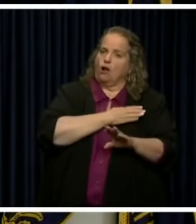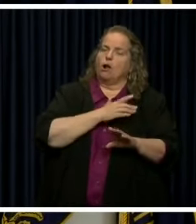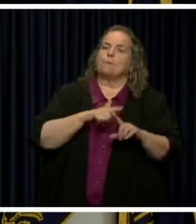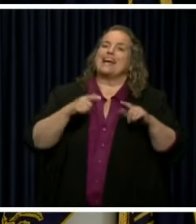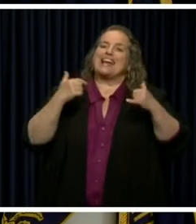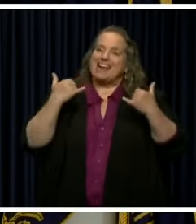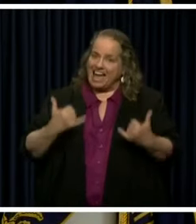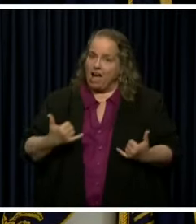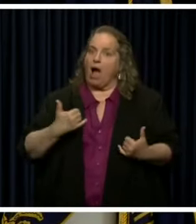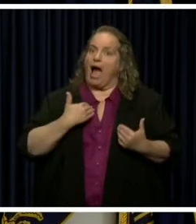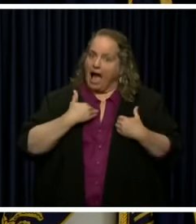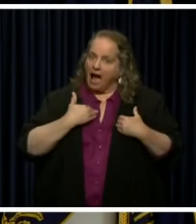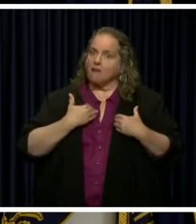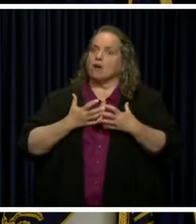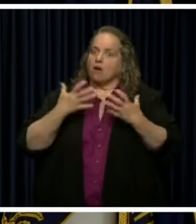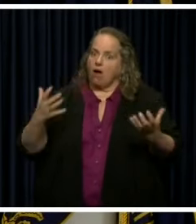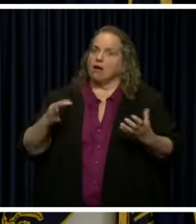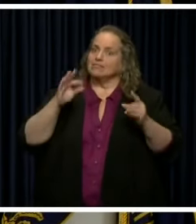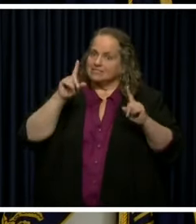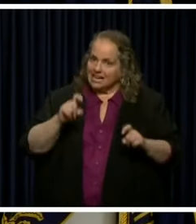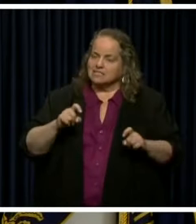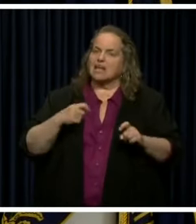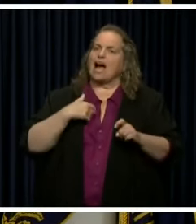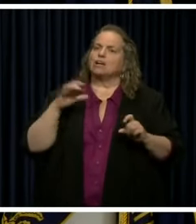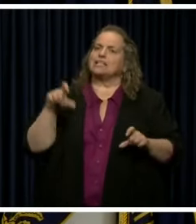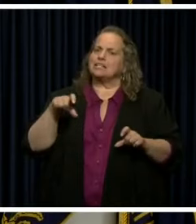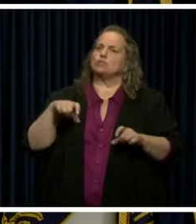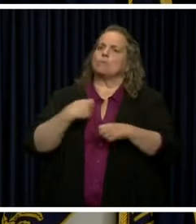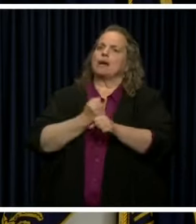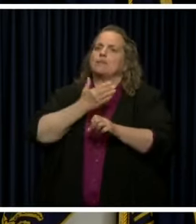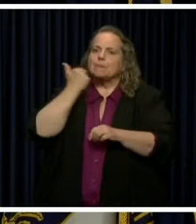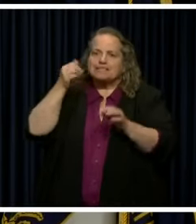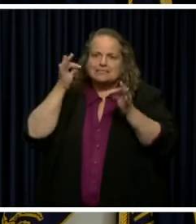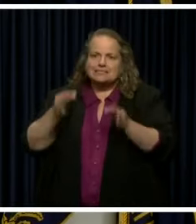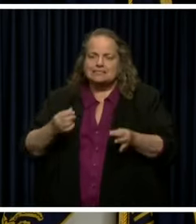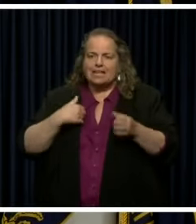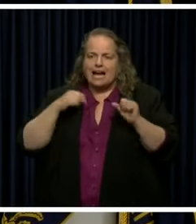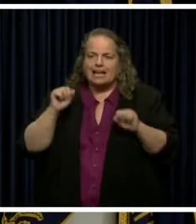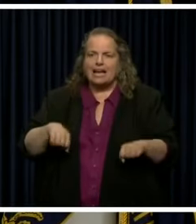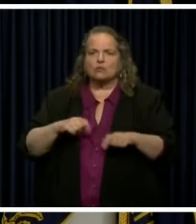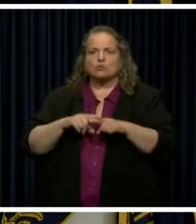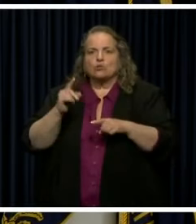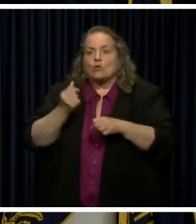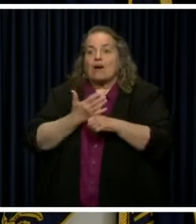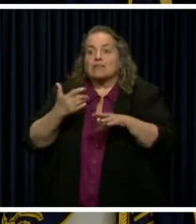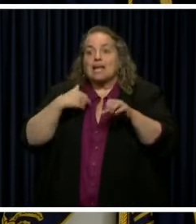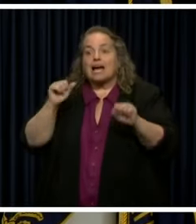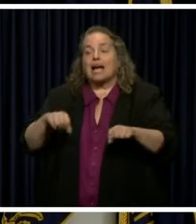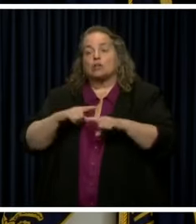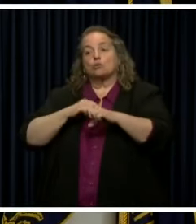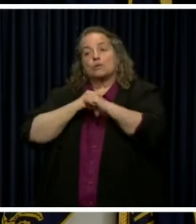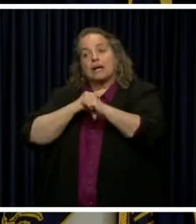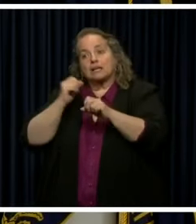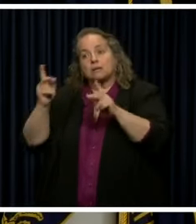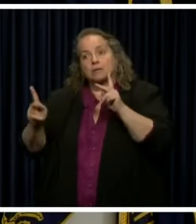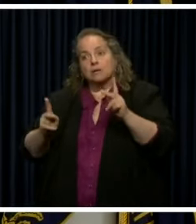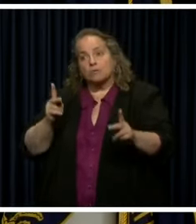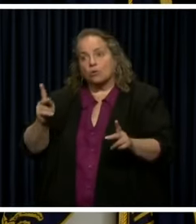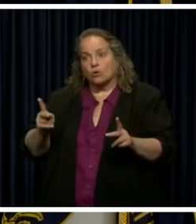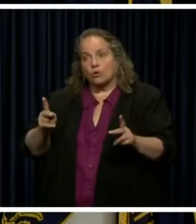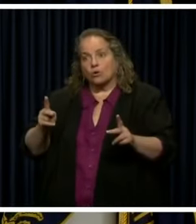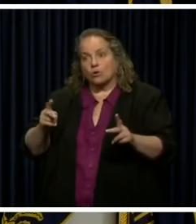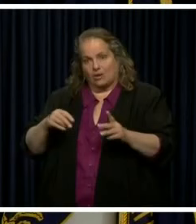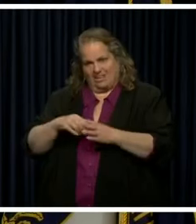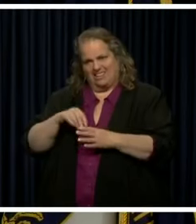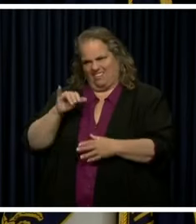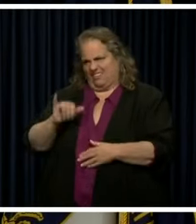decisions now that we have the capacity to do everything we can to protect folks in